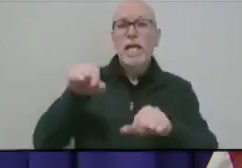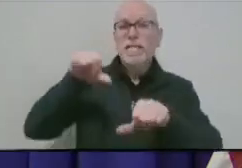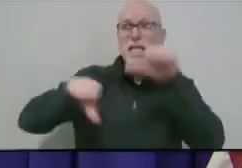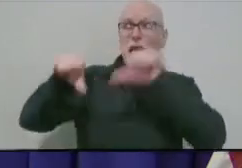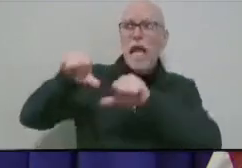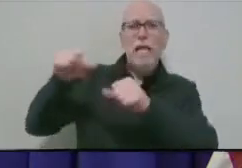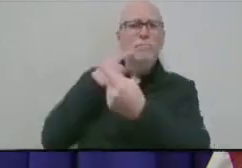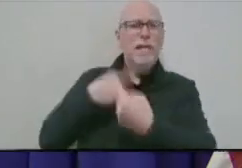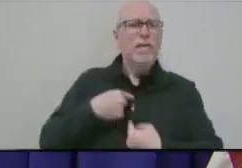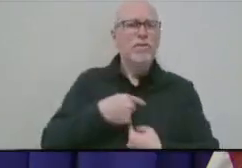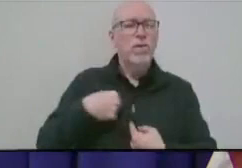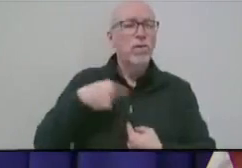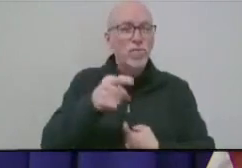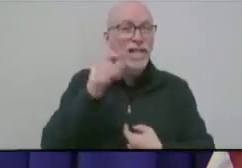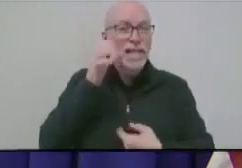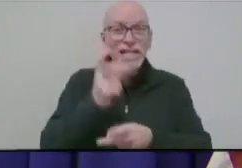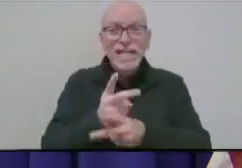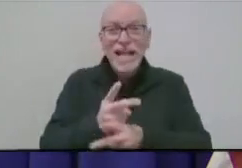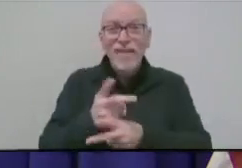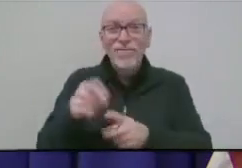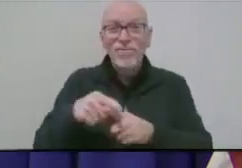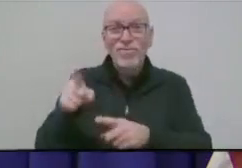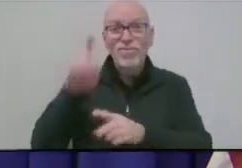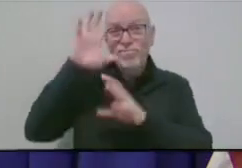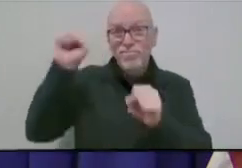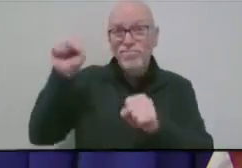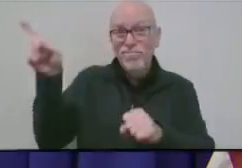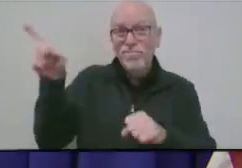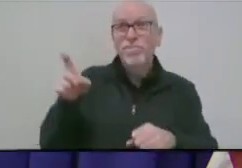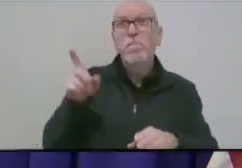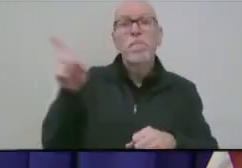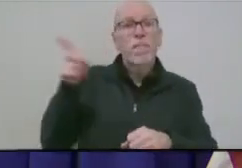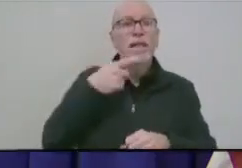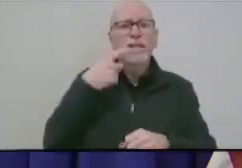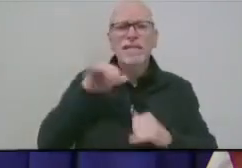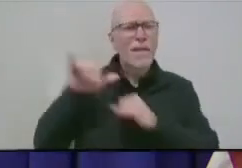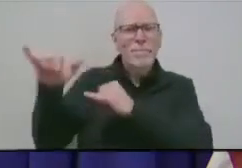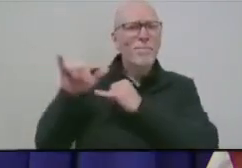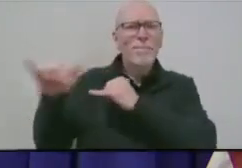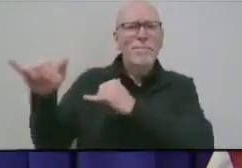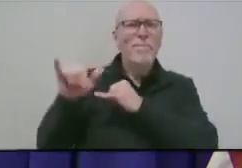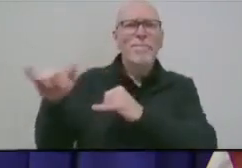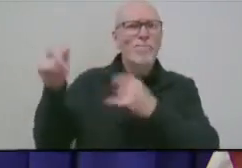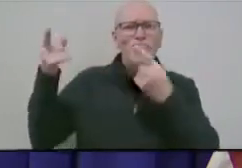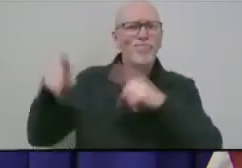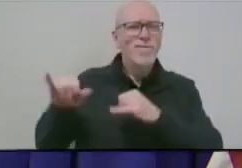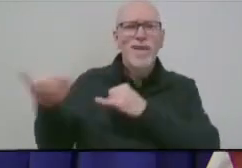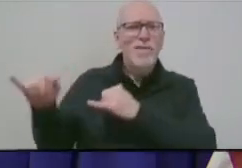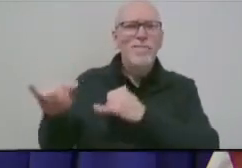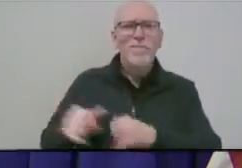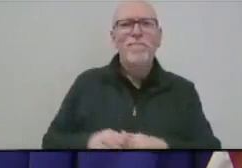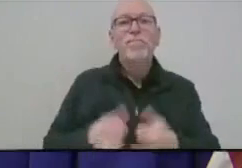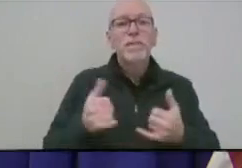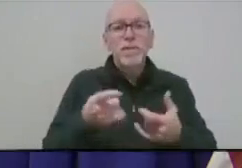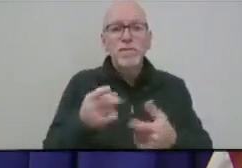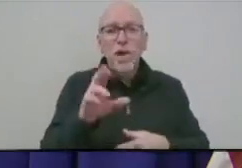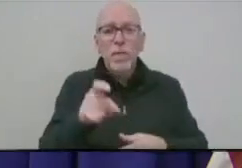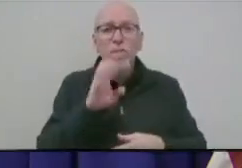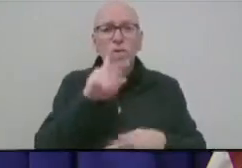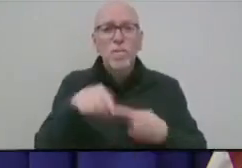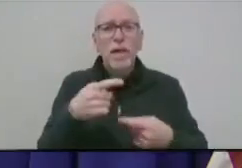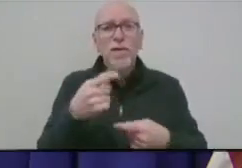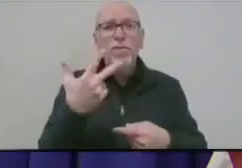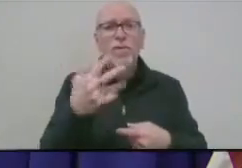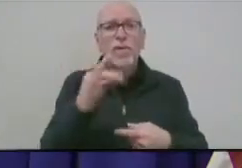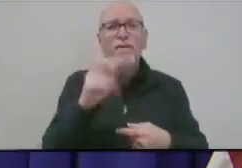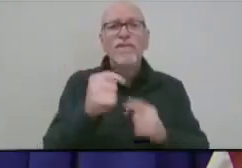And if you listen very carefully to the administration, they are saying the same thing. Now, you want to talk about the 3 feet, and because